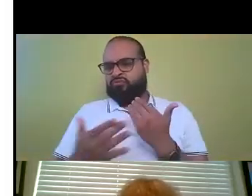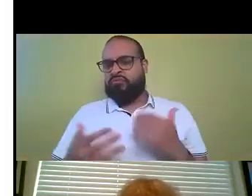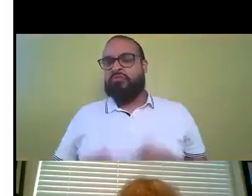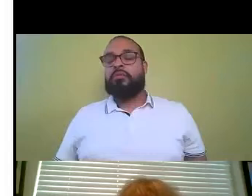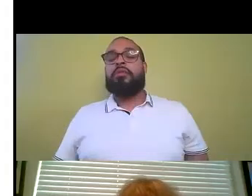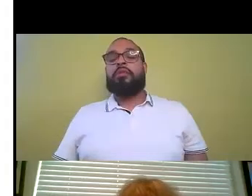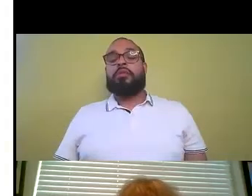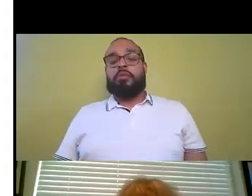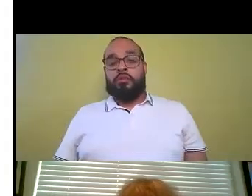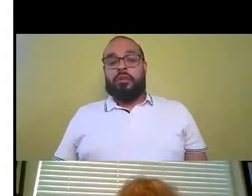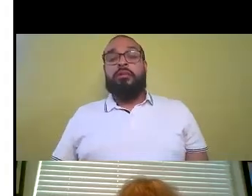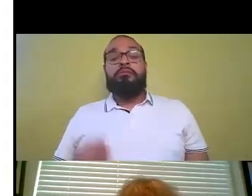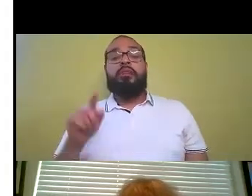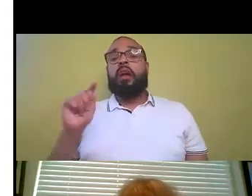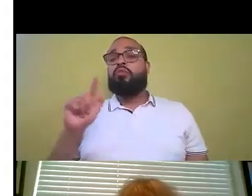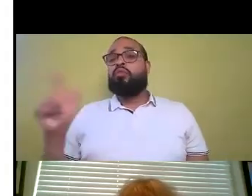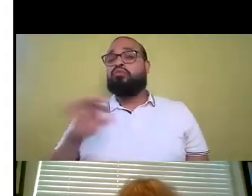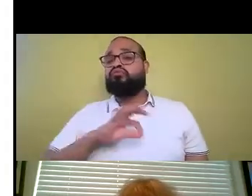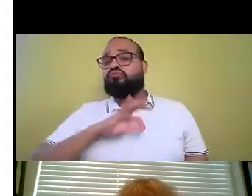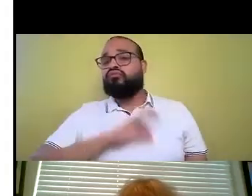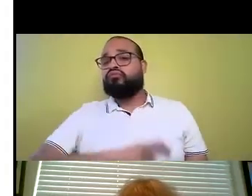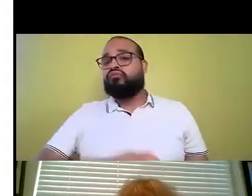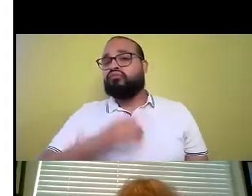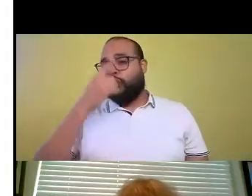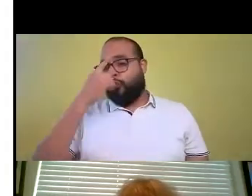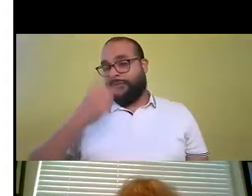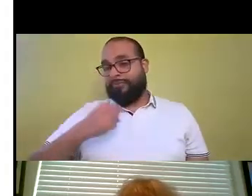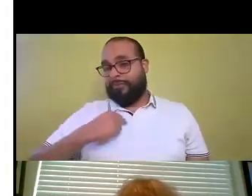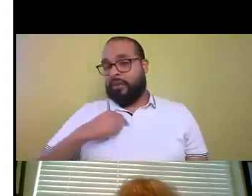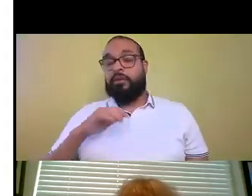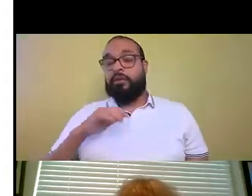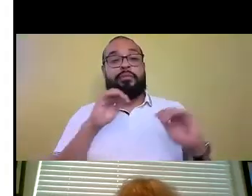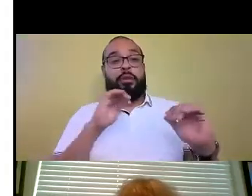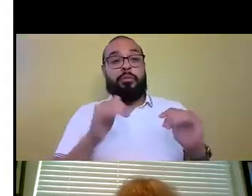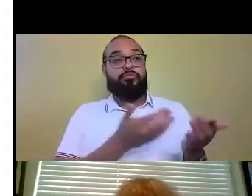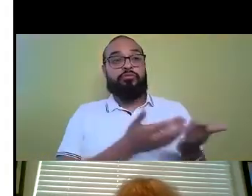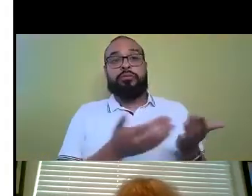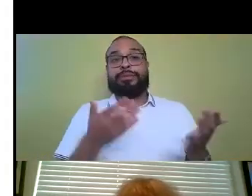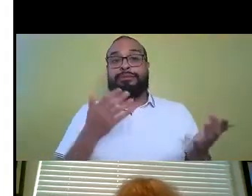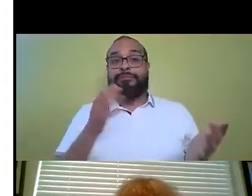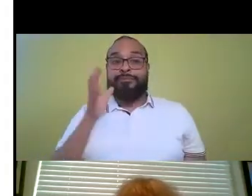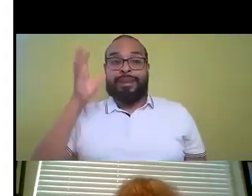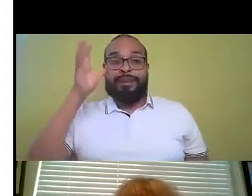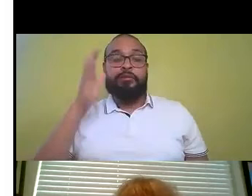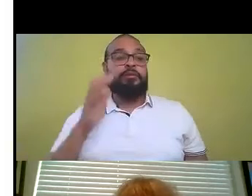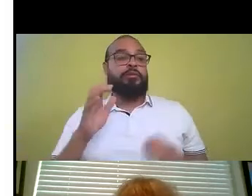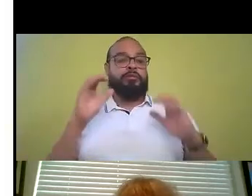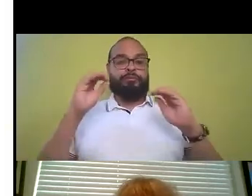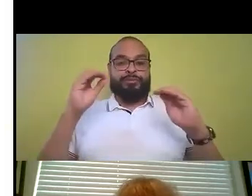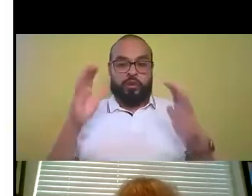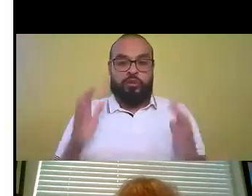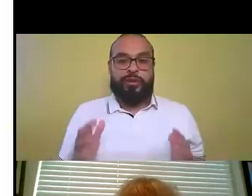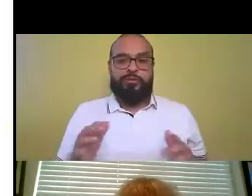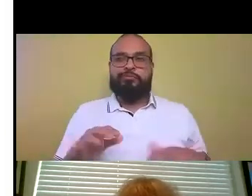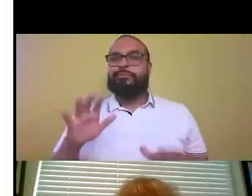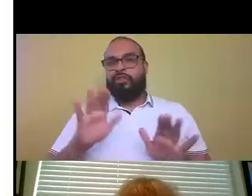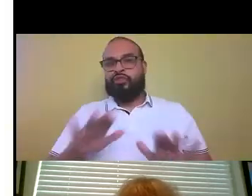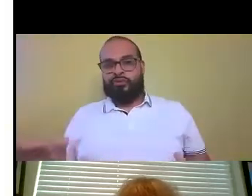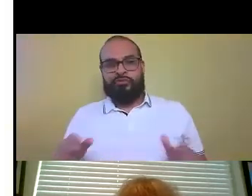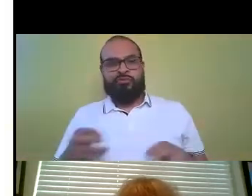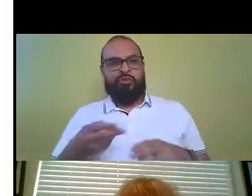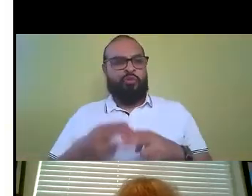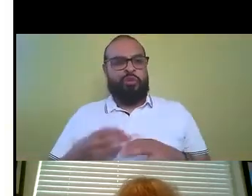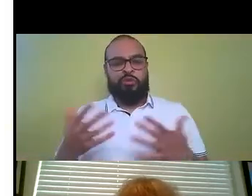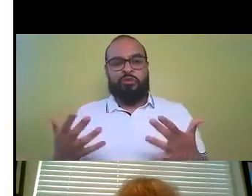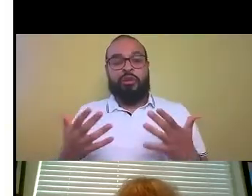useful tool for me in terms of communicating with parents, educators, and children. It's called the Alert Program